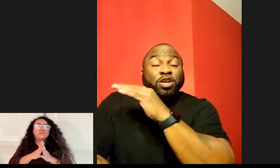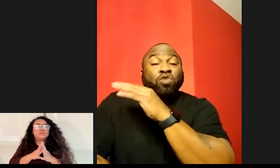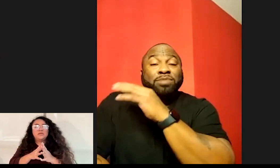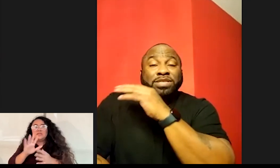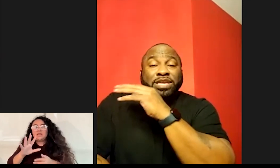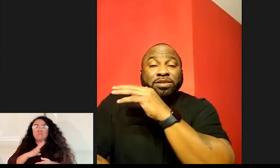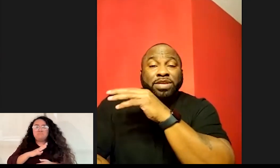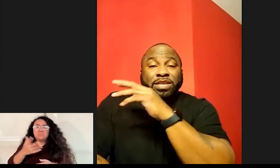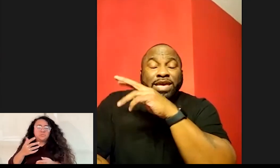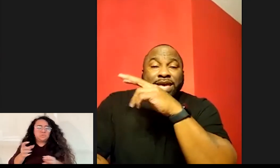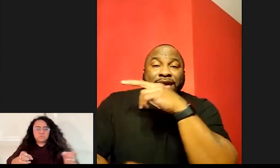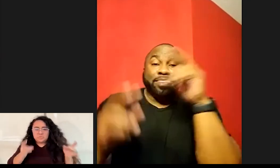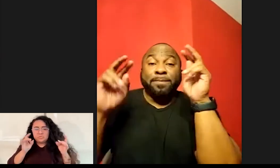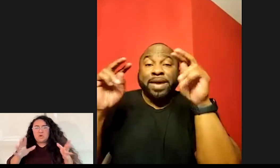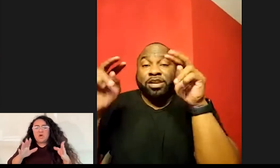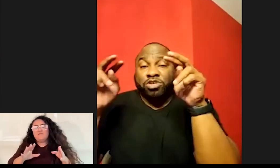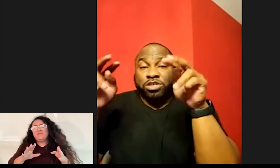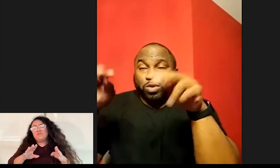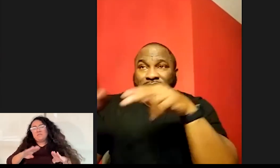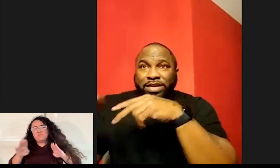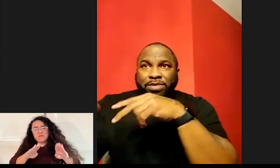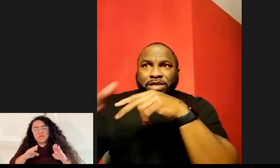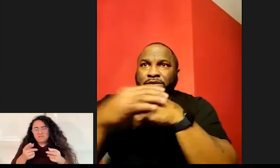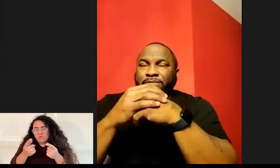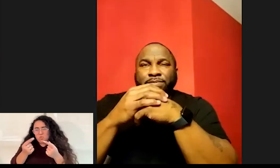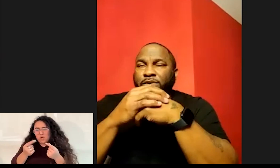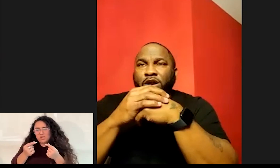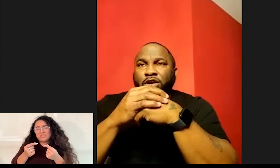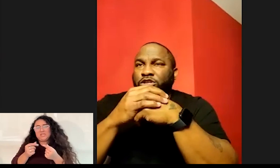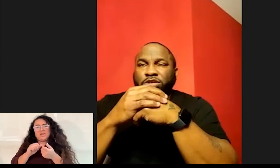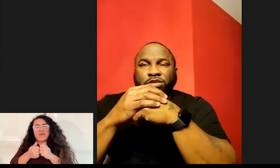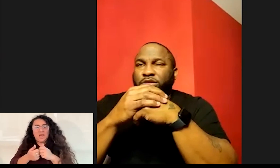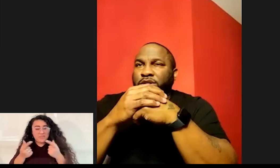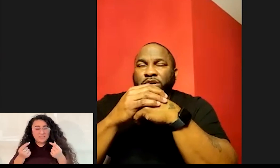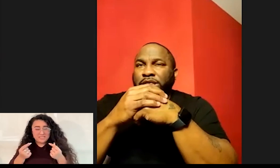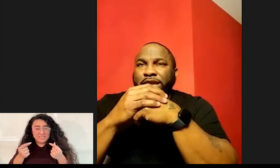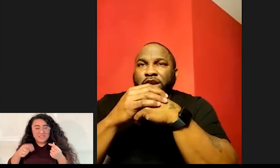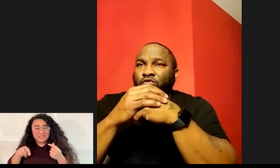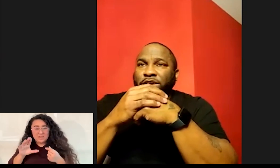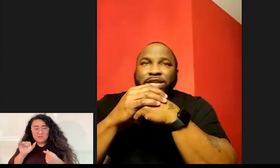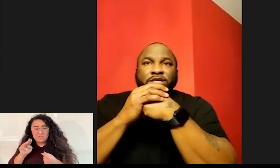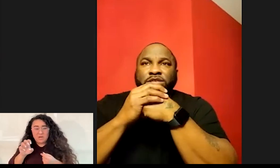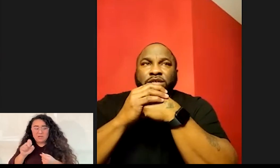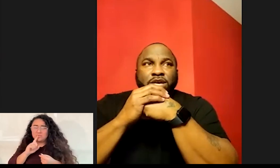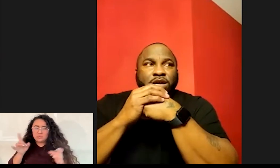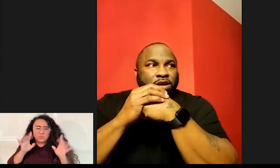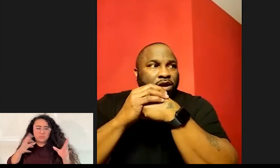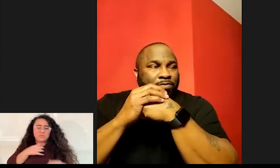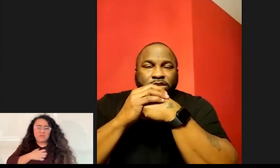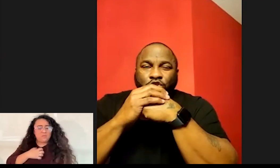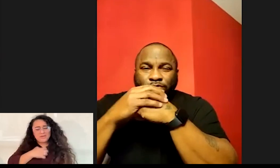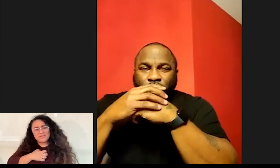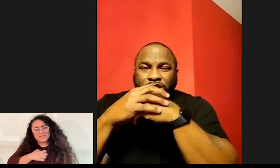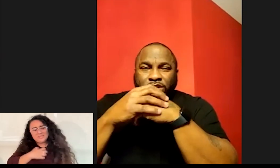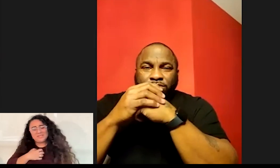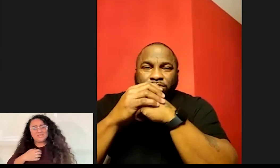of some of the crimes that they committed and the manners in which they committed them are just like horrendous. In